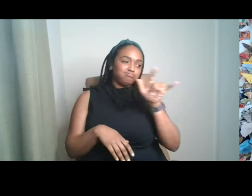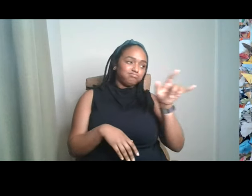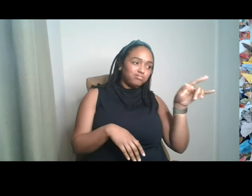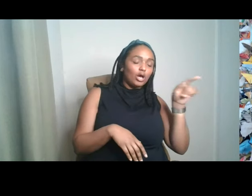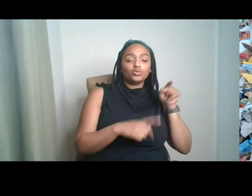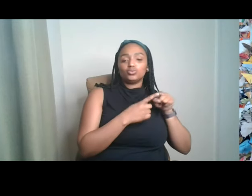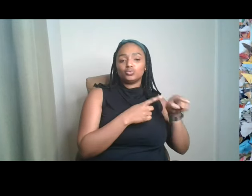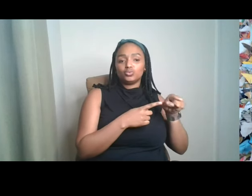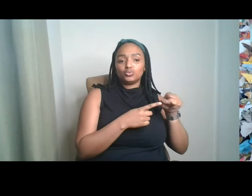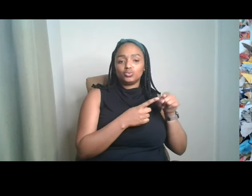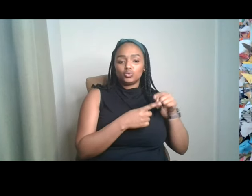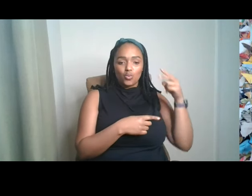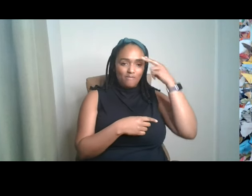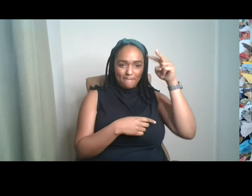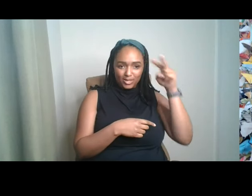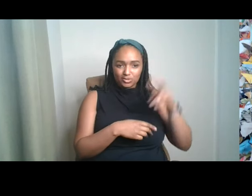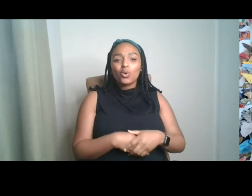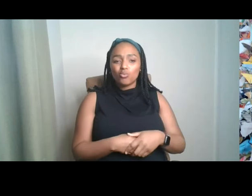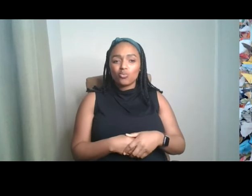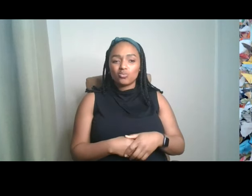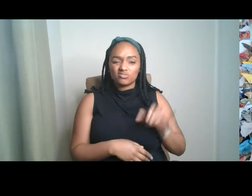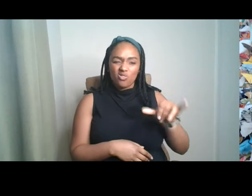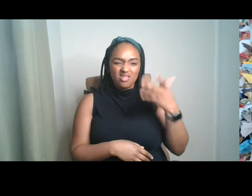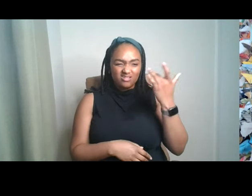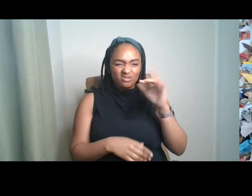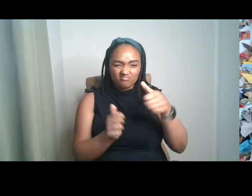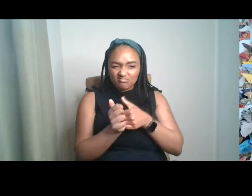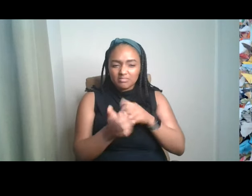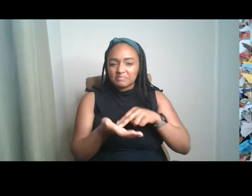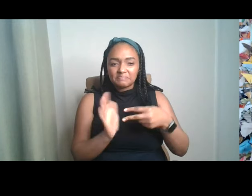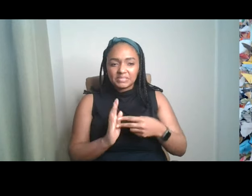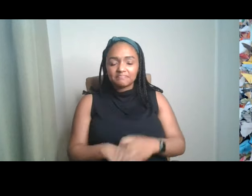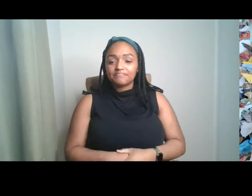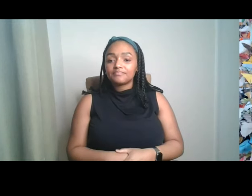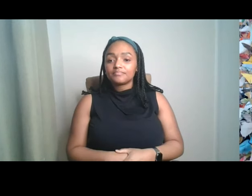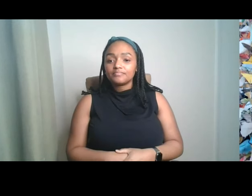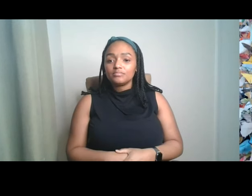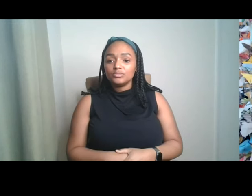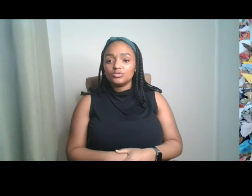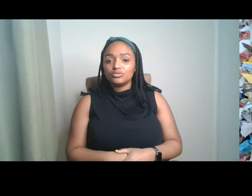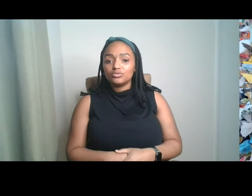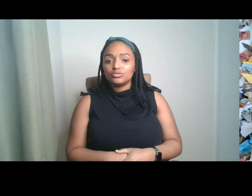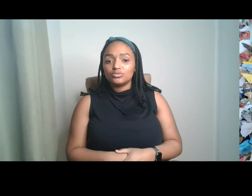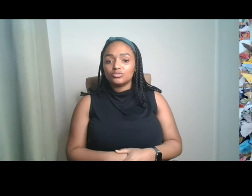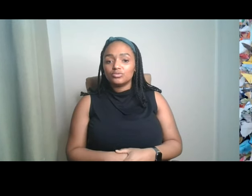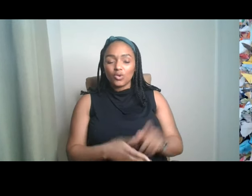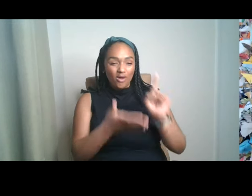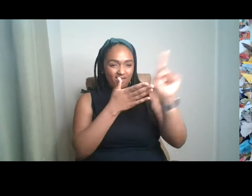makers. And so we had meetings every Sunday to make decisions about the project and make